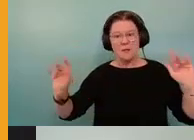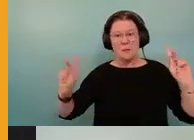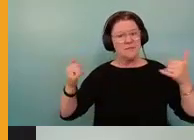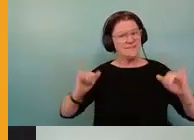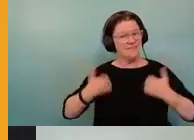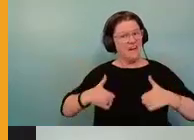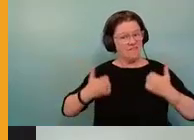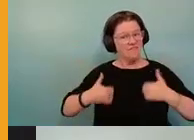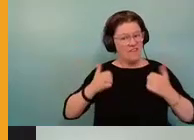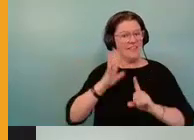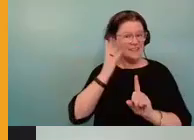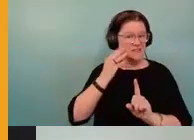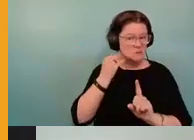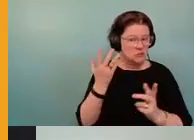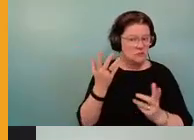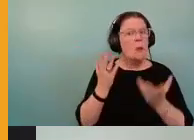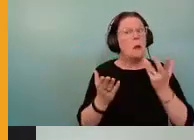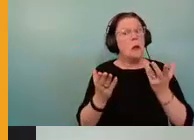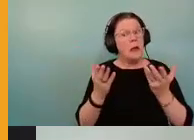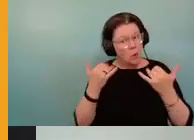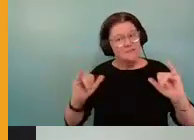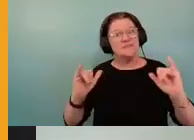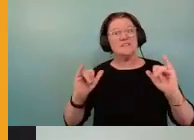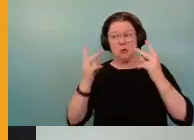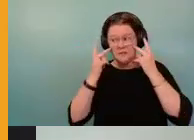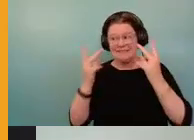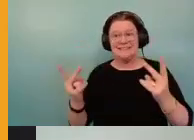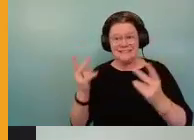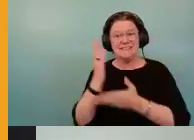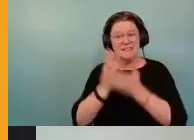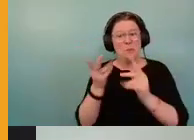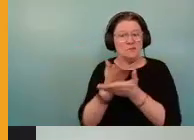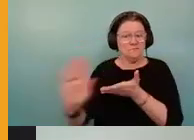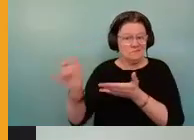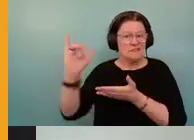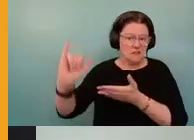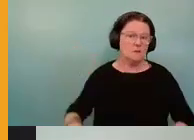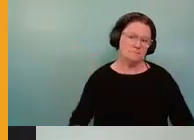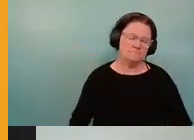communities that are either being segregated or living through that trauma still.